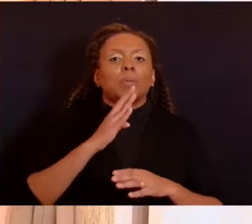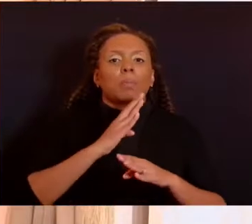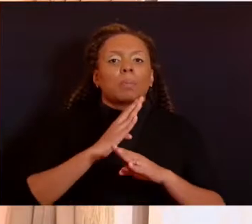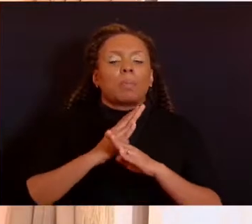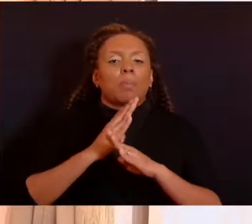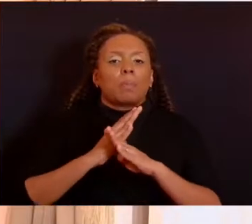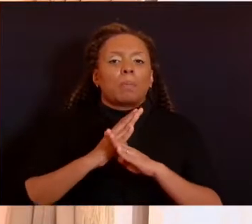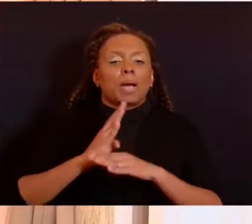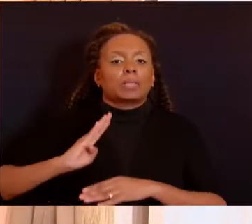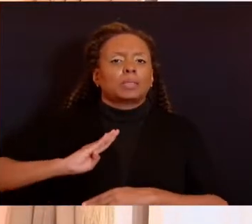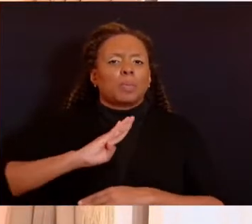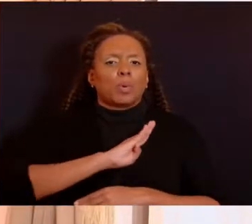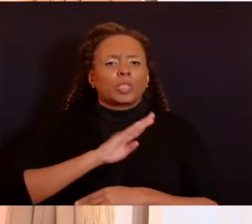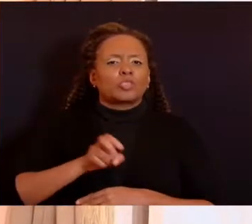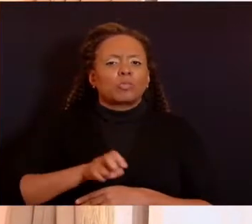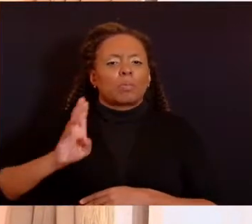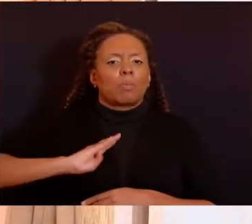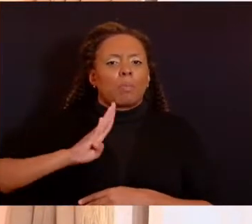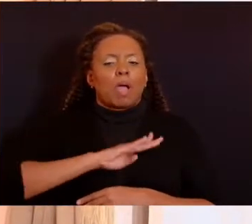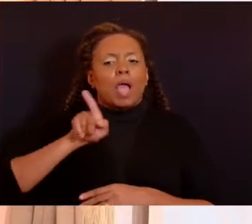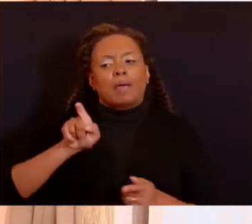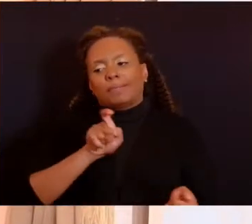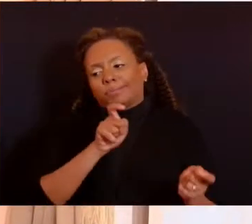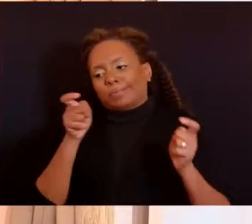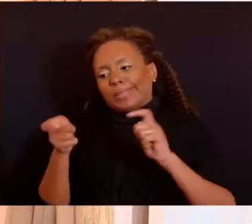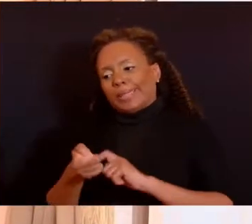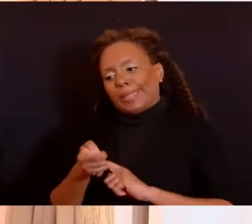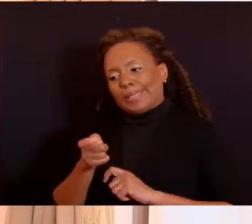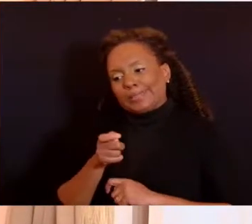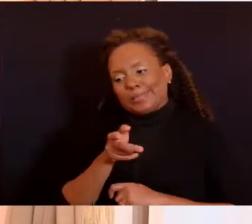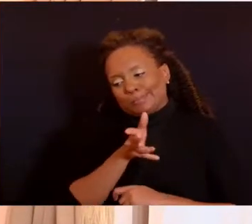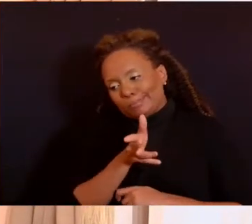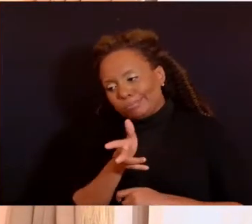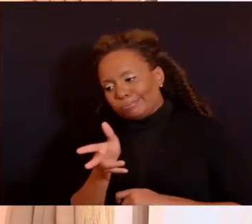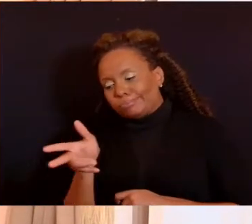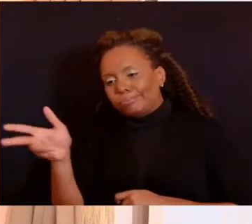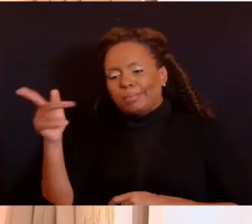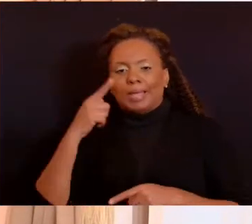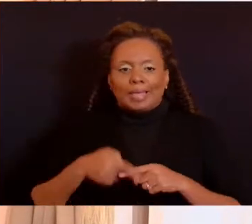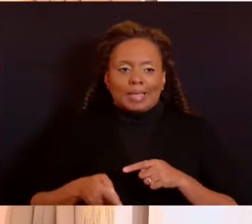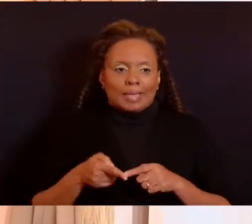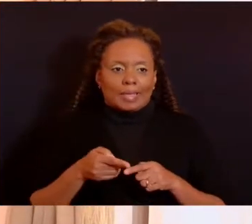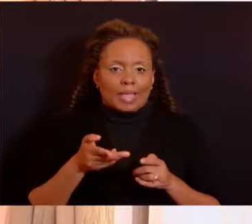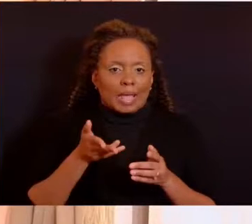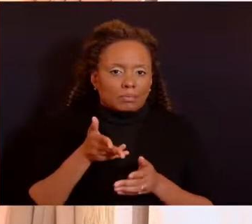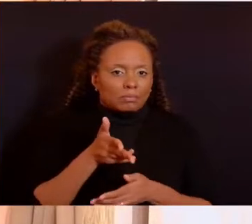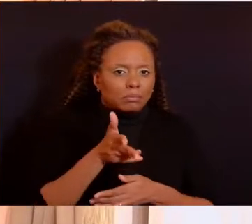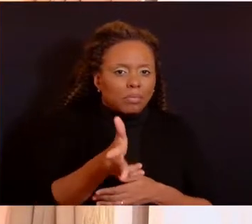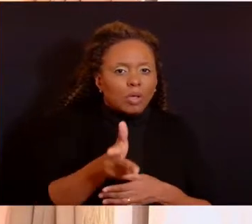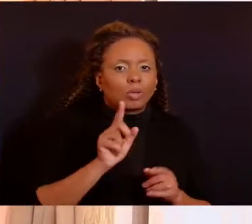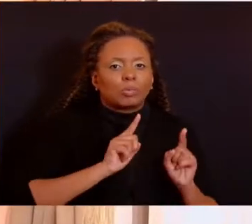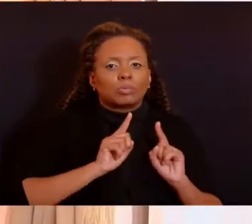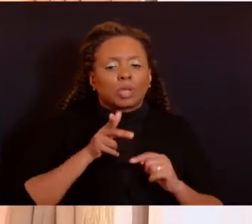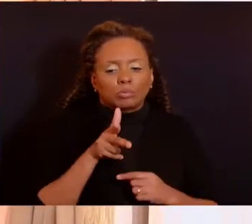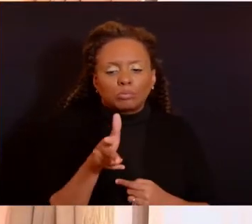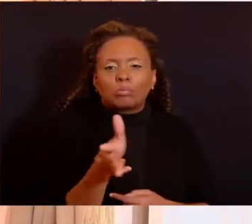on that, they've had to reroute on that area, I think, for going to Chalky-Mount.